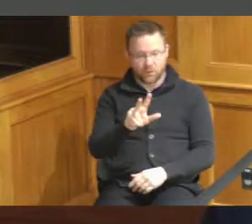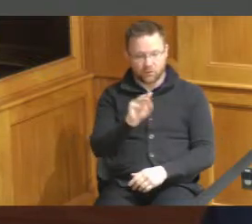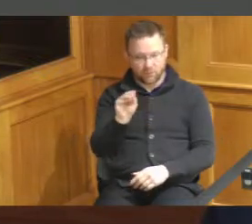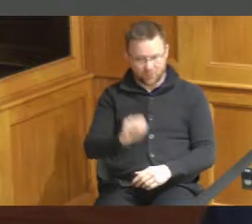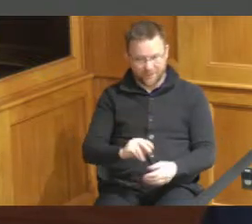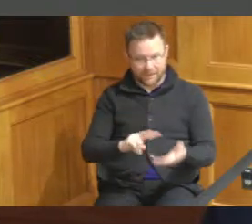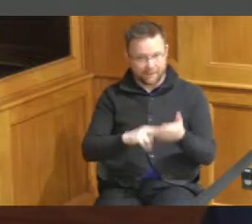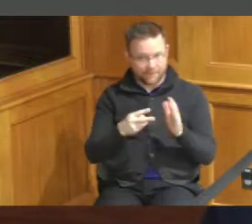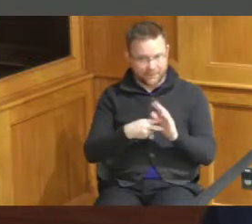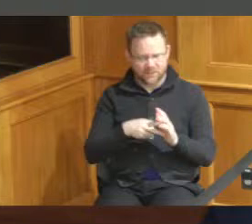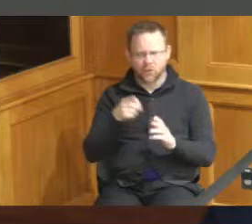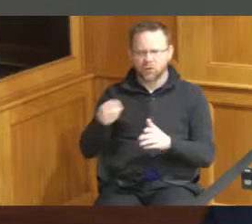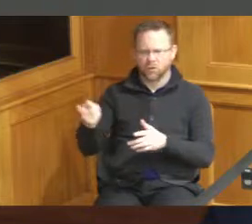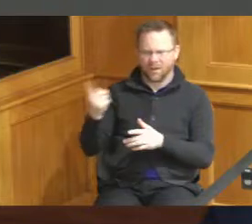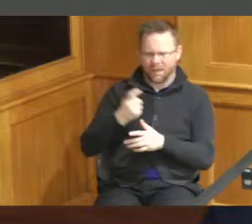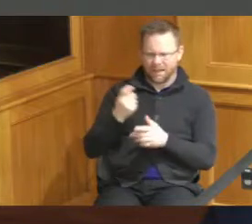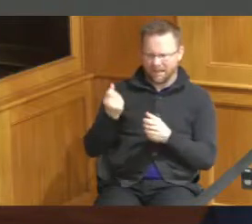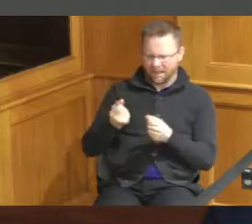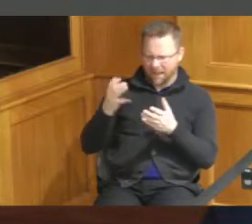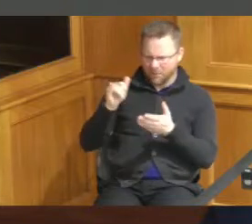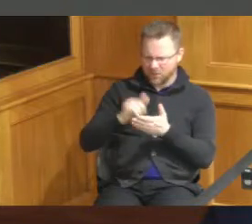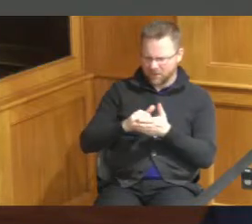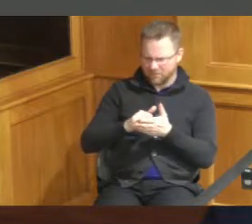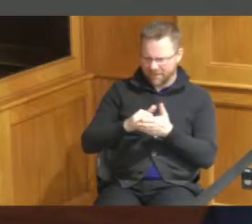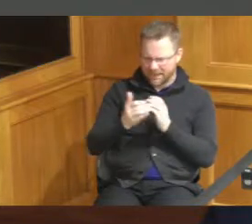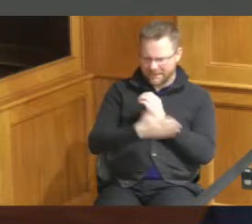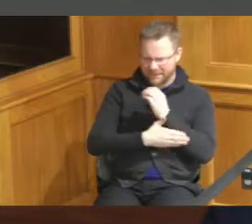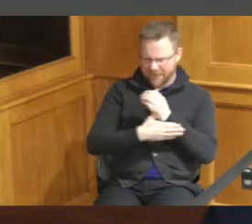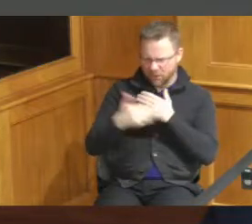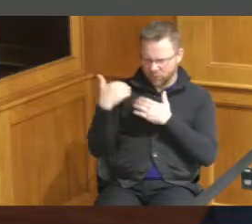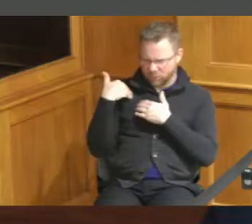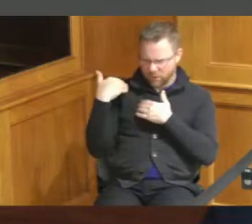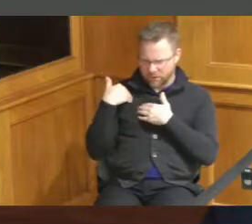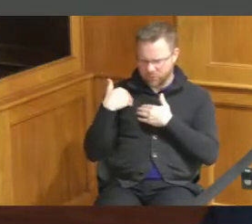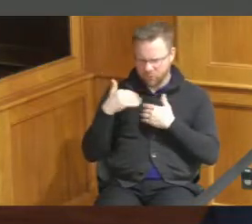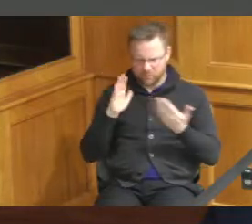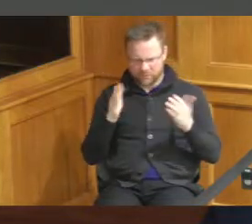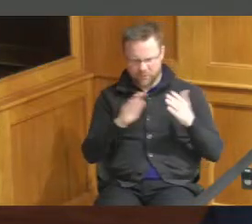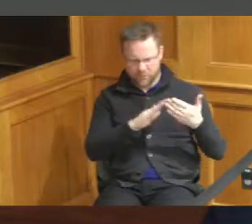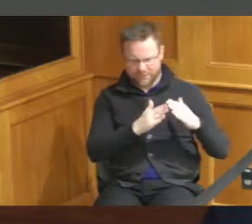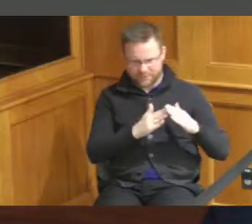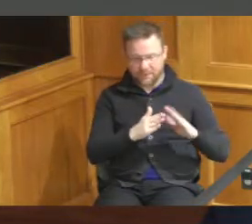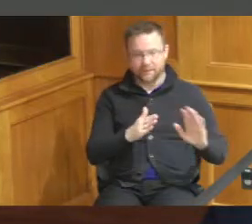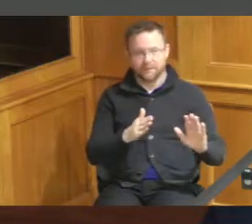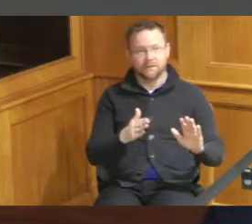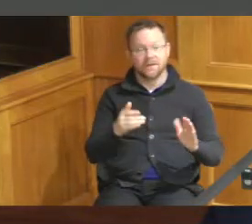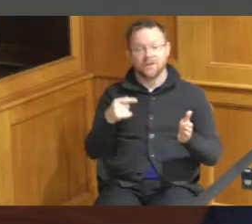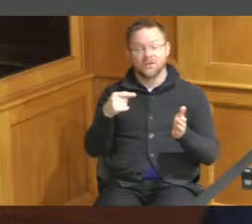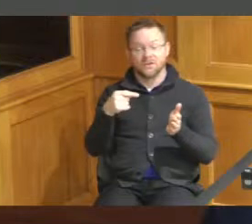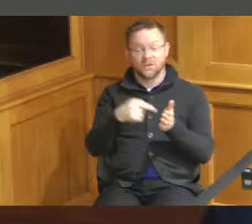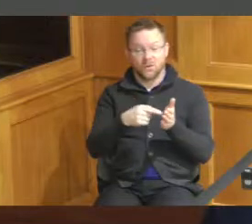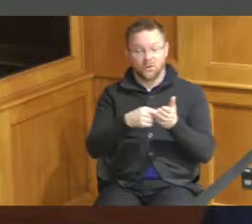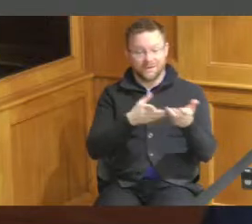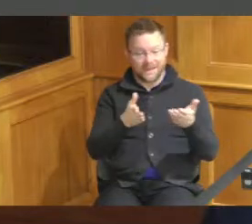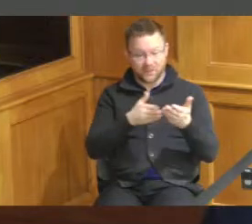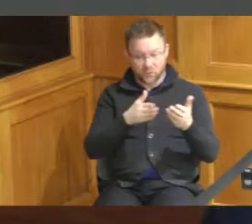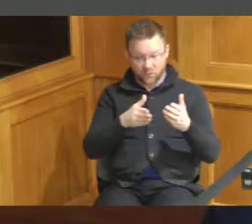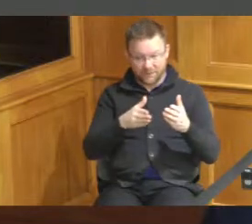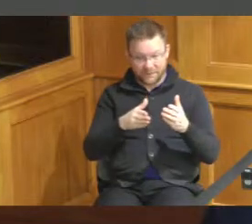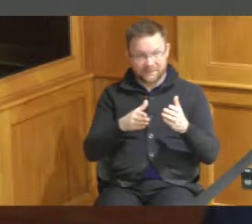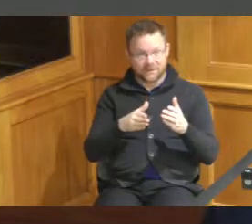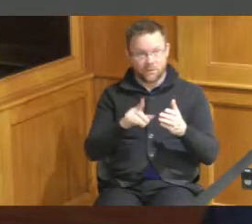that you had asked about how much of that is the county paying, how much is city versus county. So in any debt service,